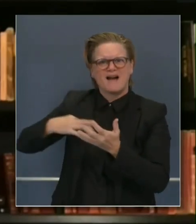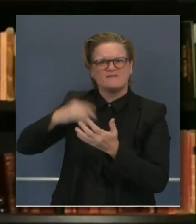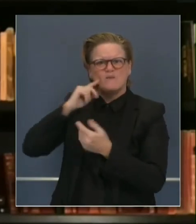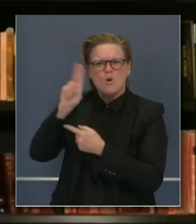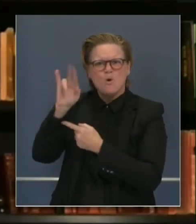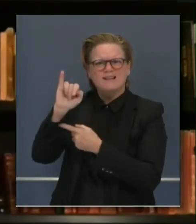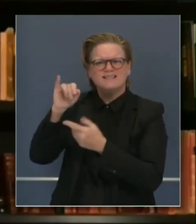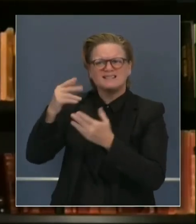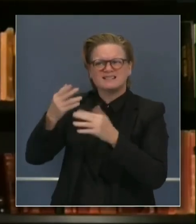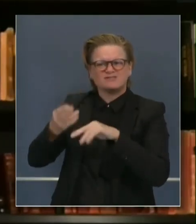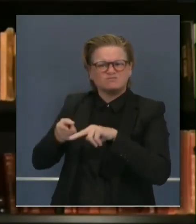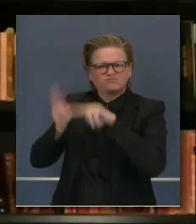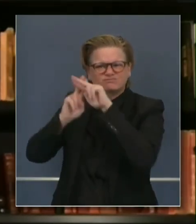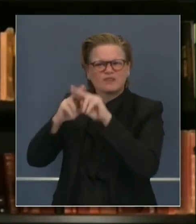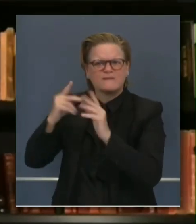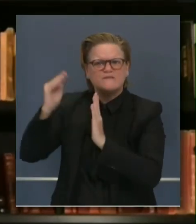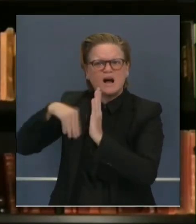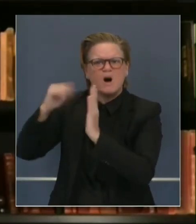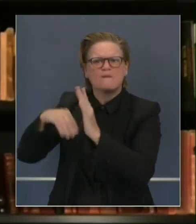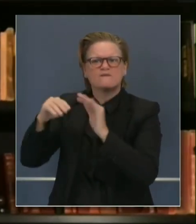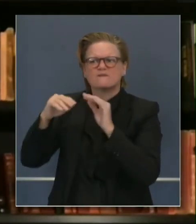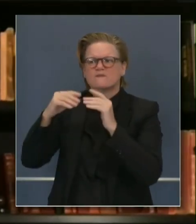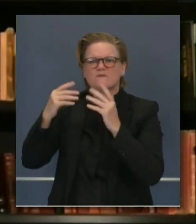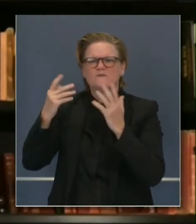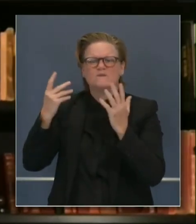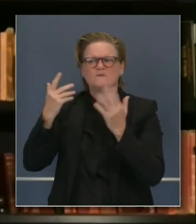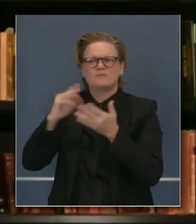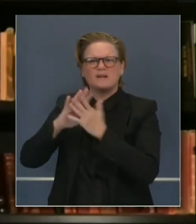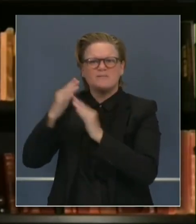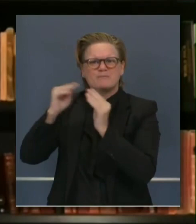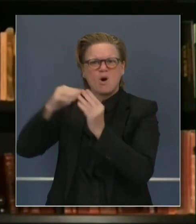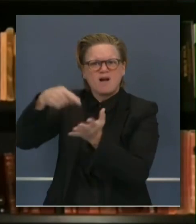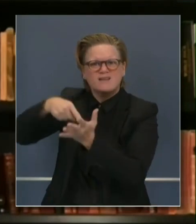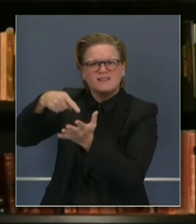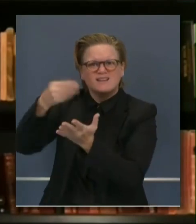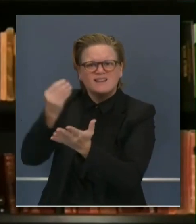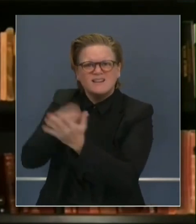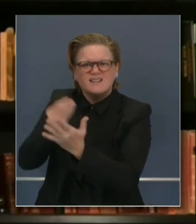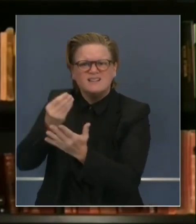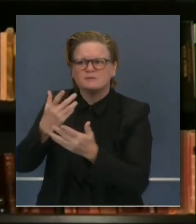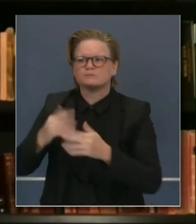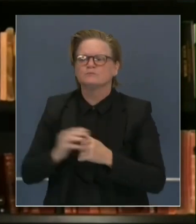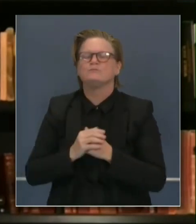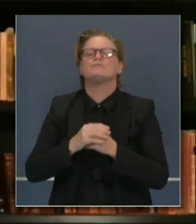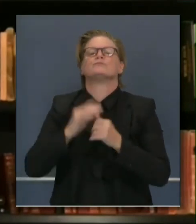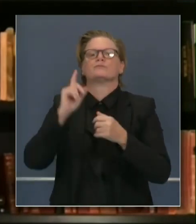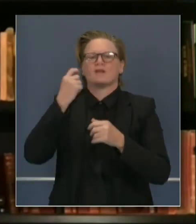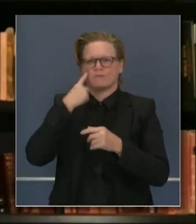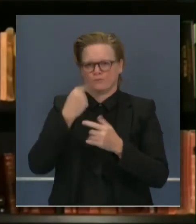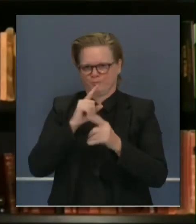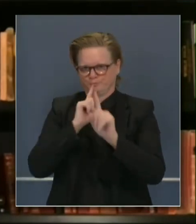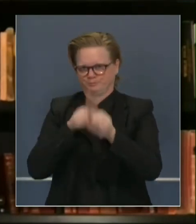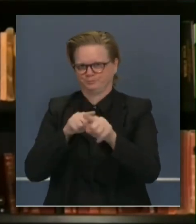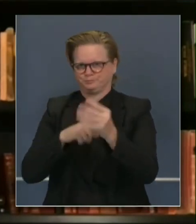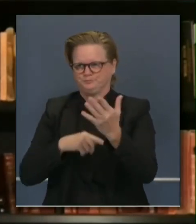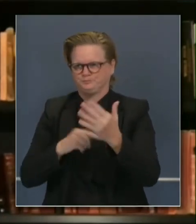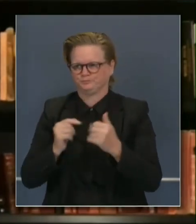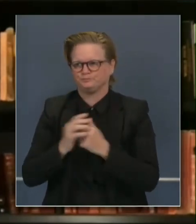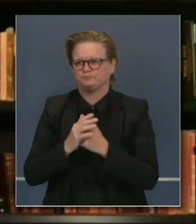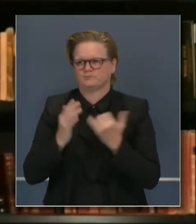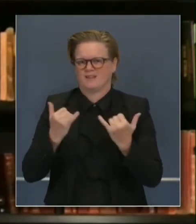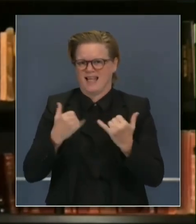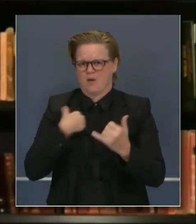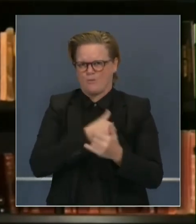again get some relief? Well, we've made a lot of progress at EDD. We put together a new system, you may recall, in